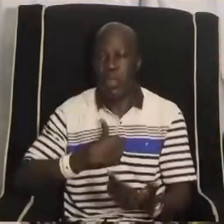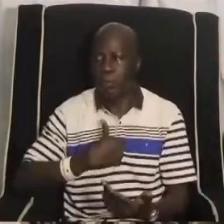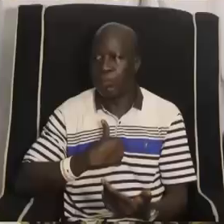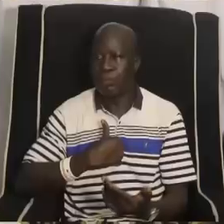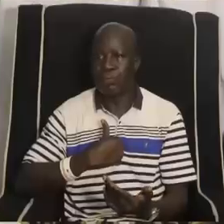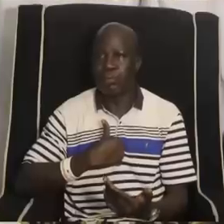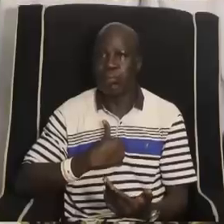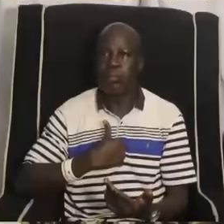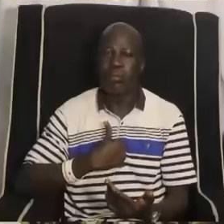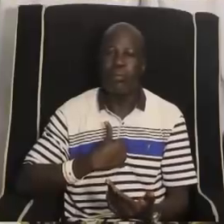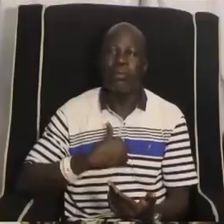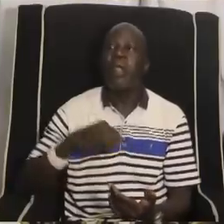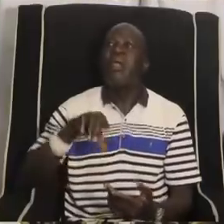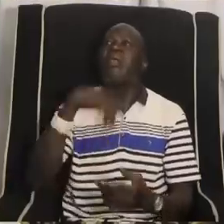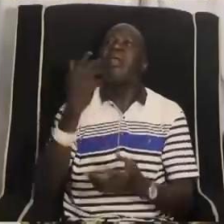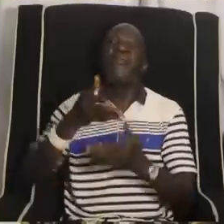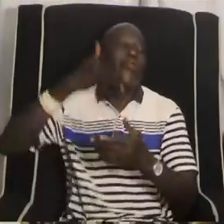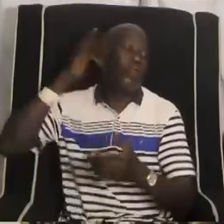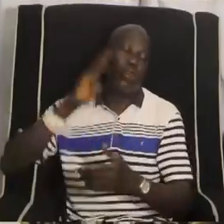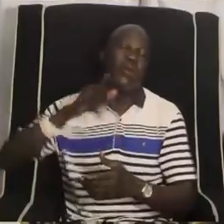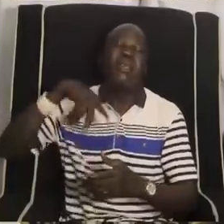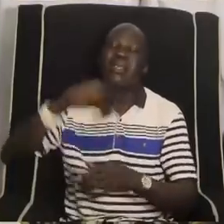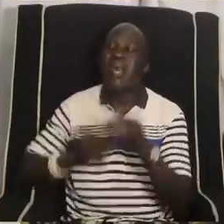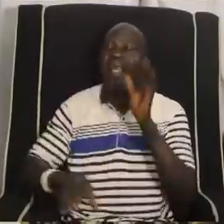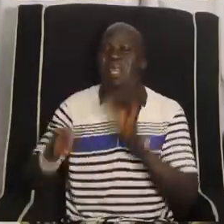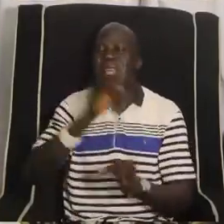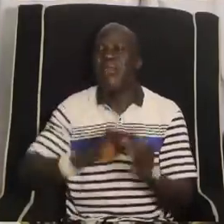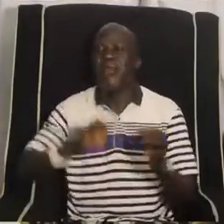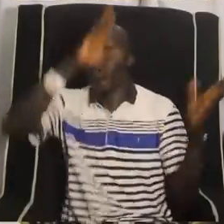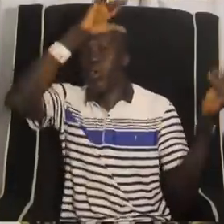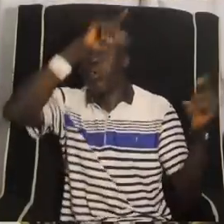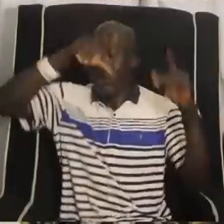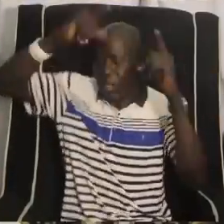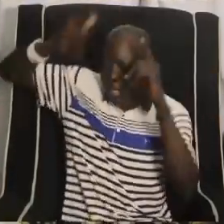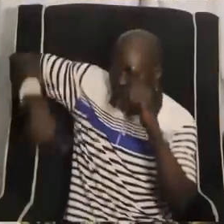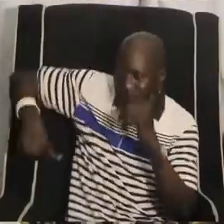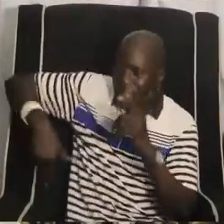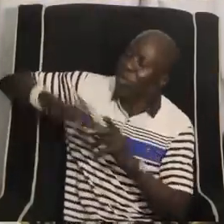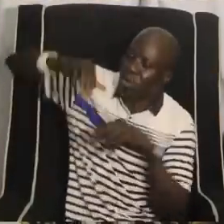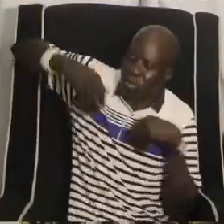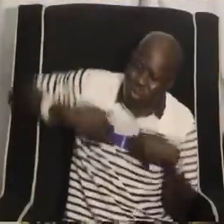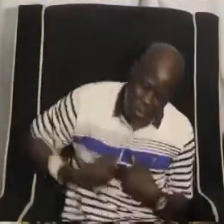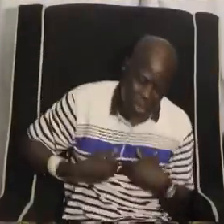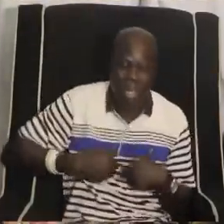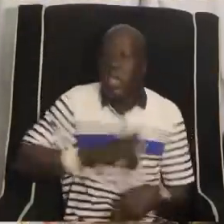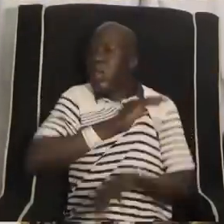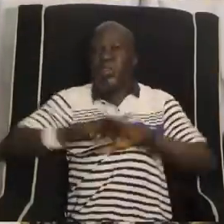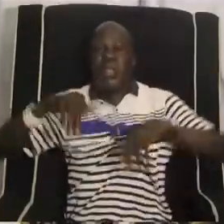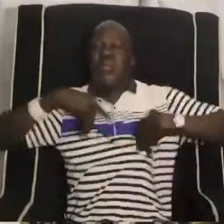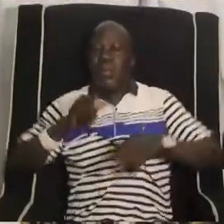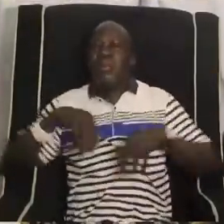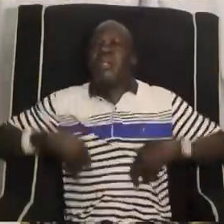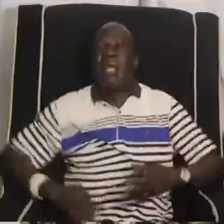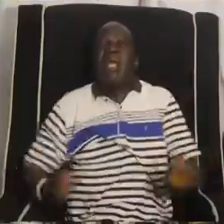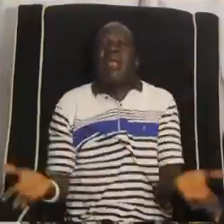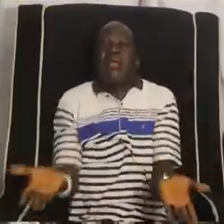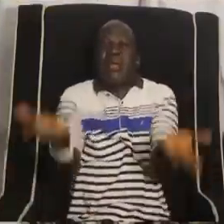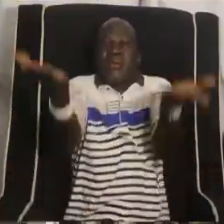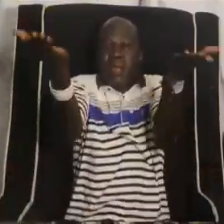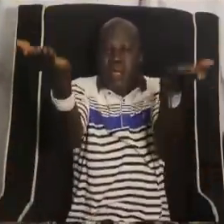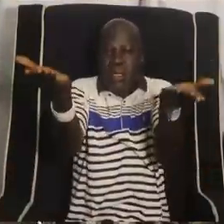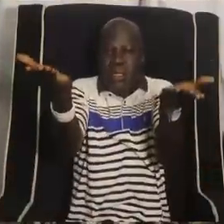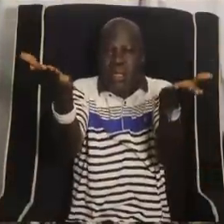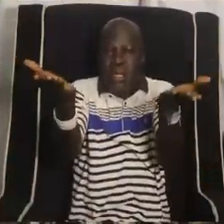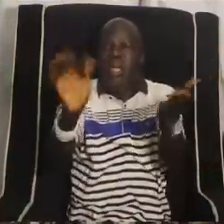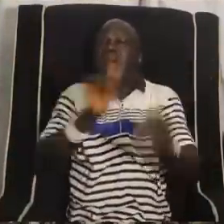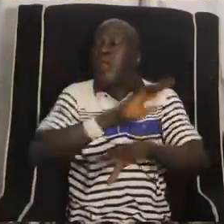Please help me. So, you make me weak. Don't let me tire you. Lift up your